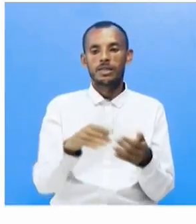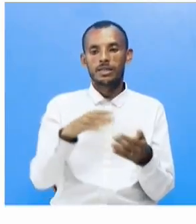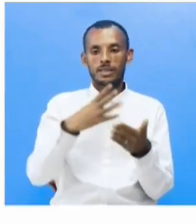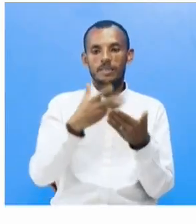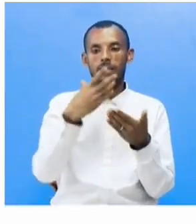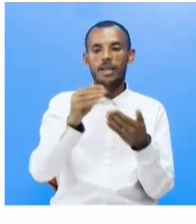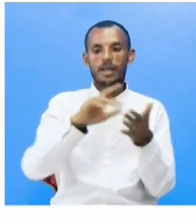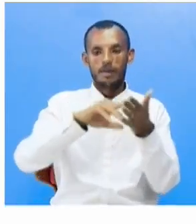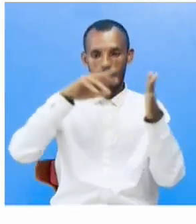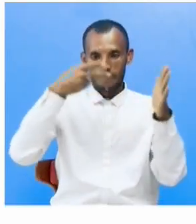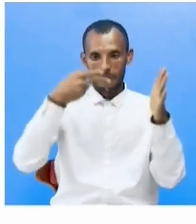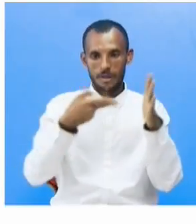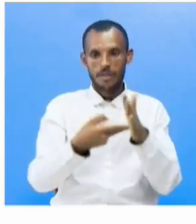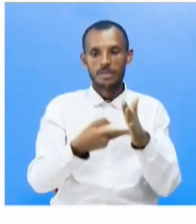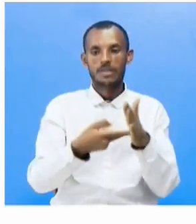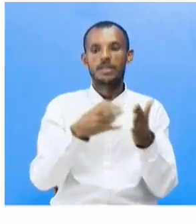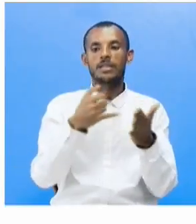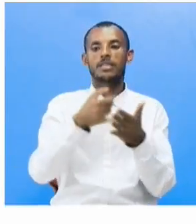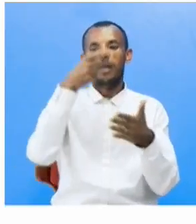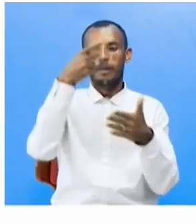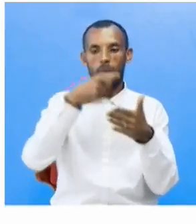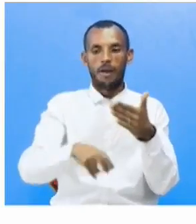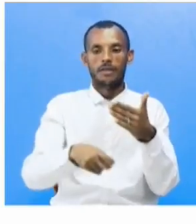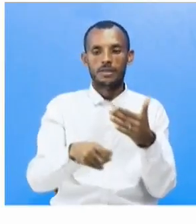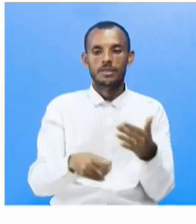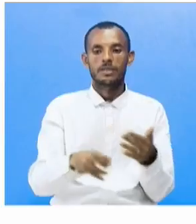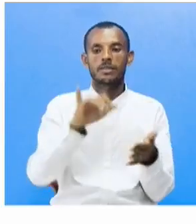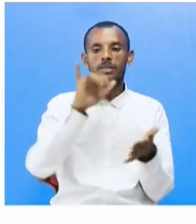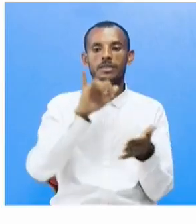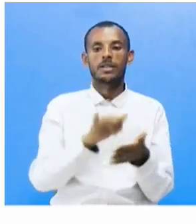price is the price